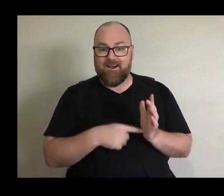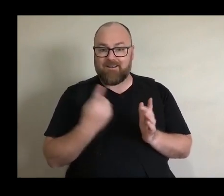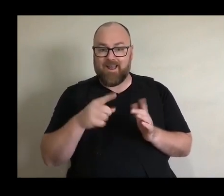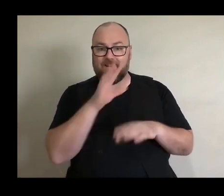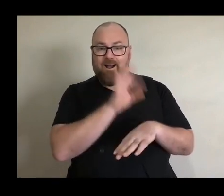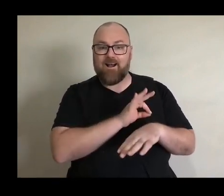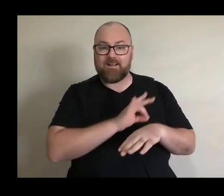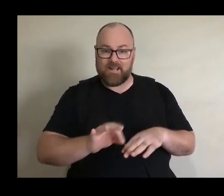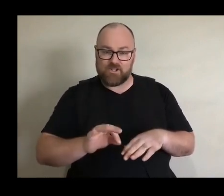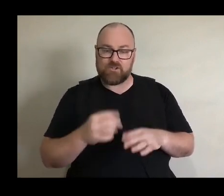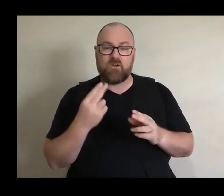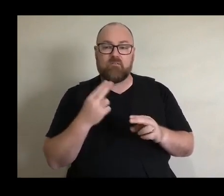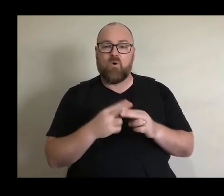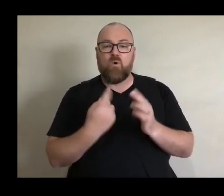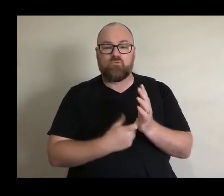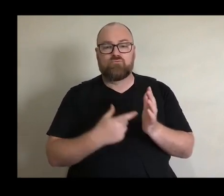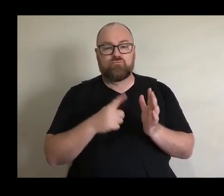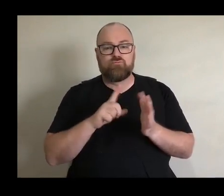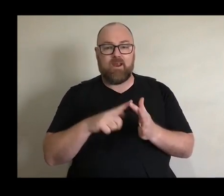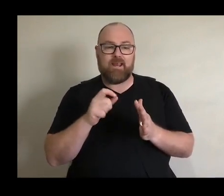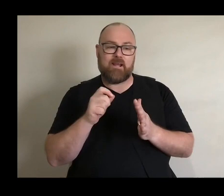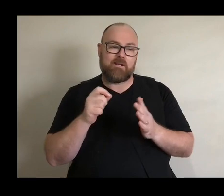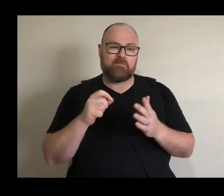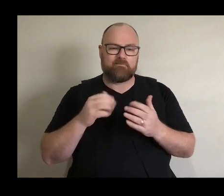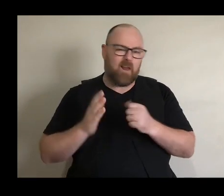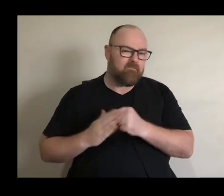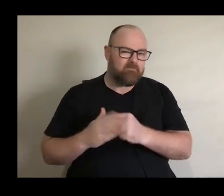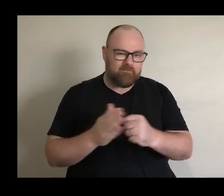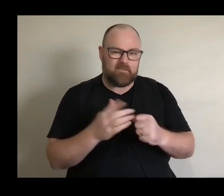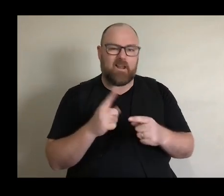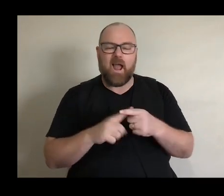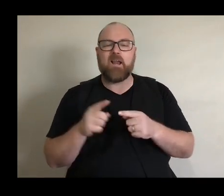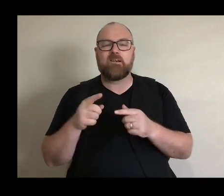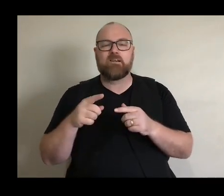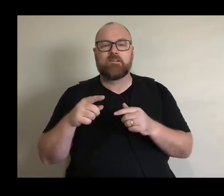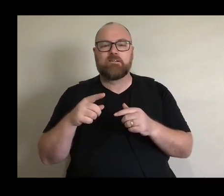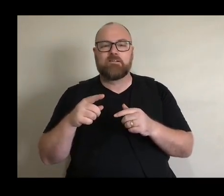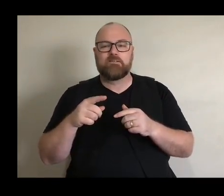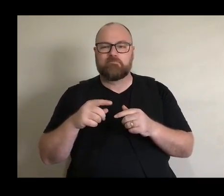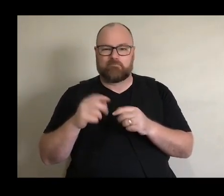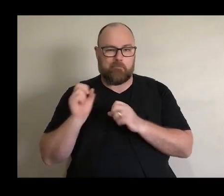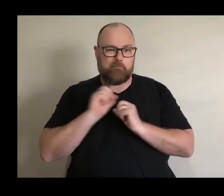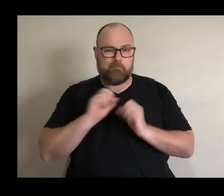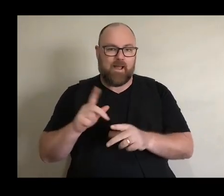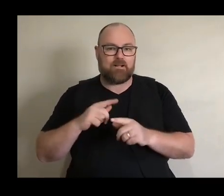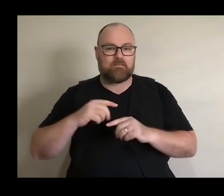of repatriation, reparations, and land back.